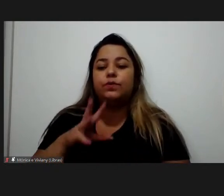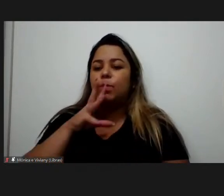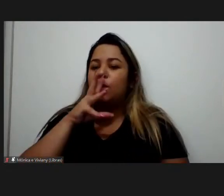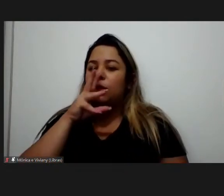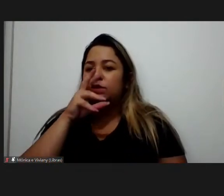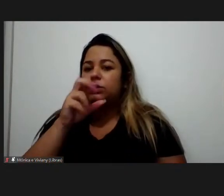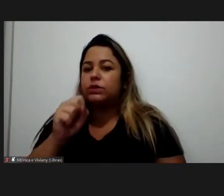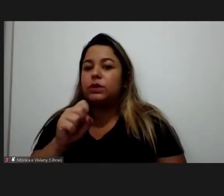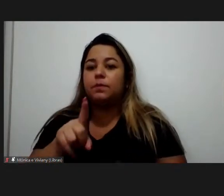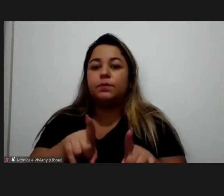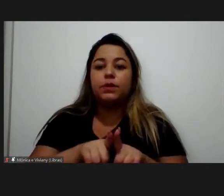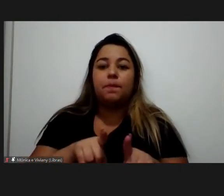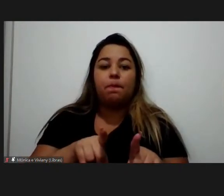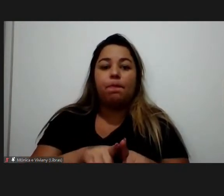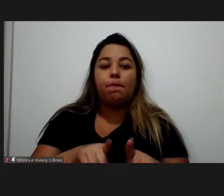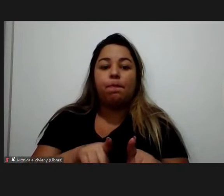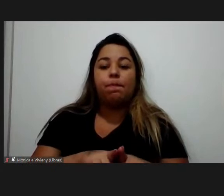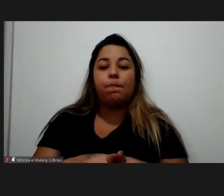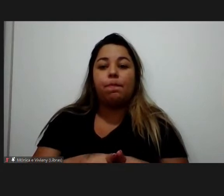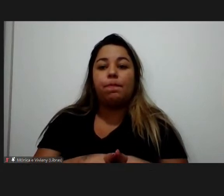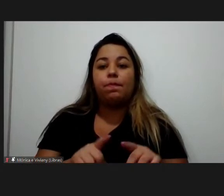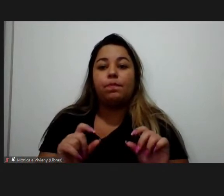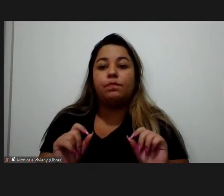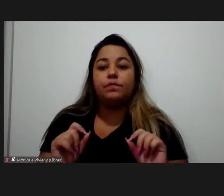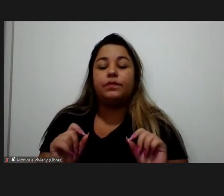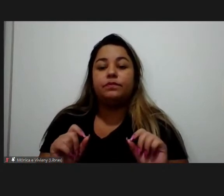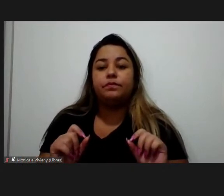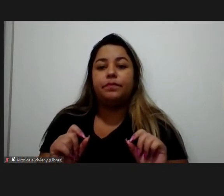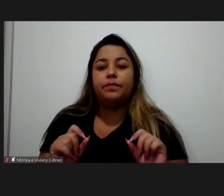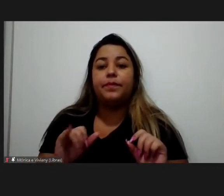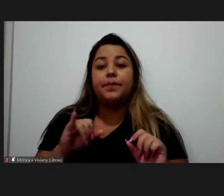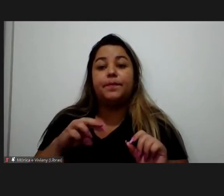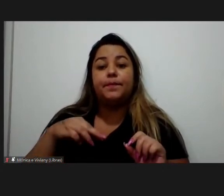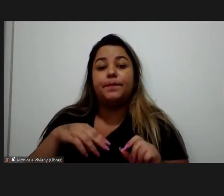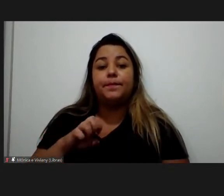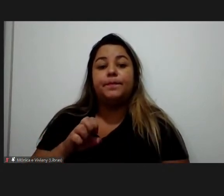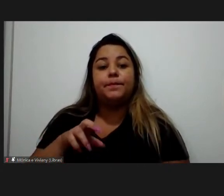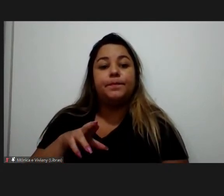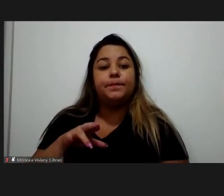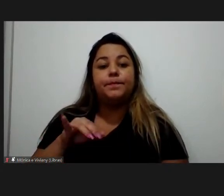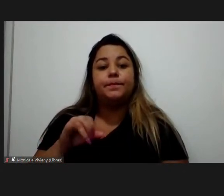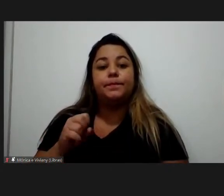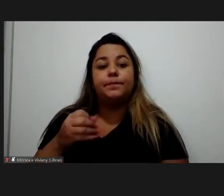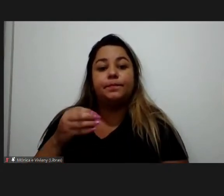of problems, because we have to strain and assure the